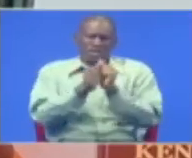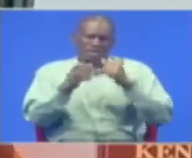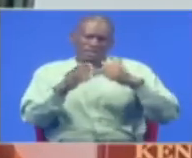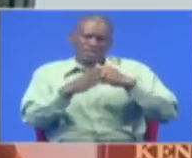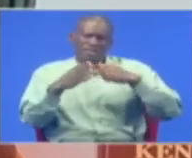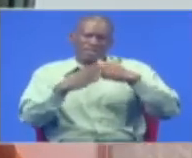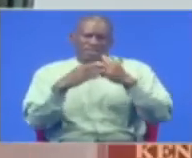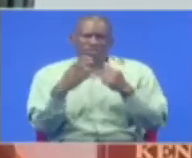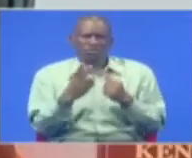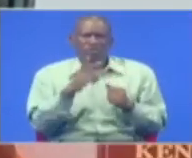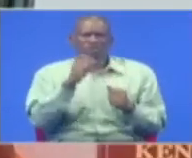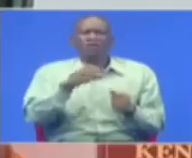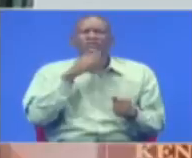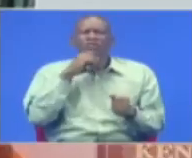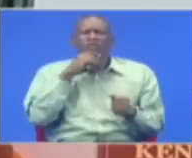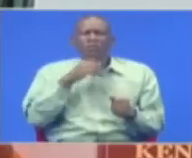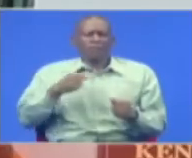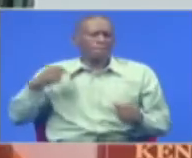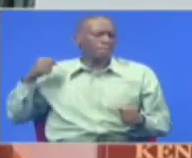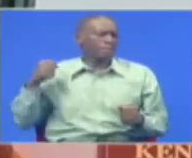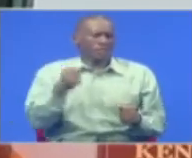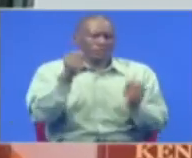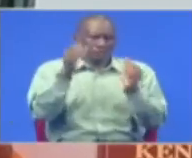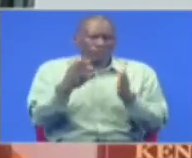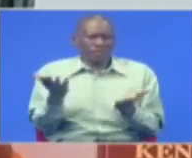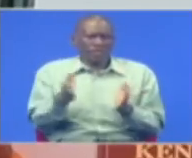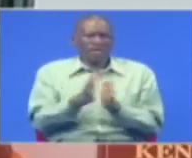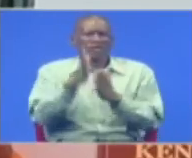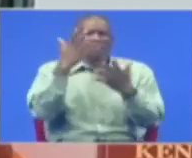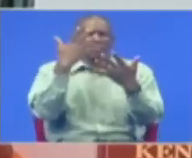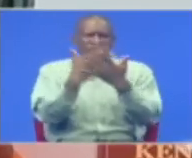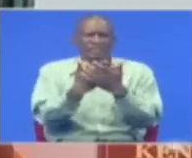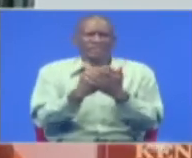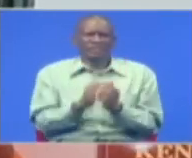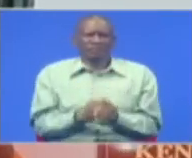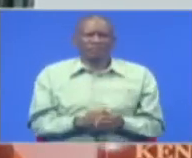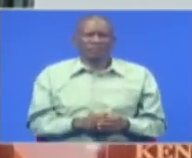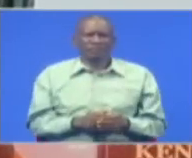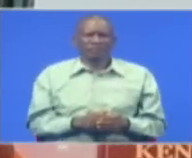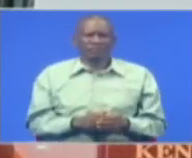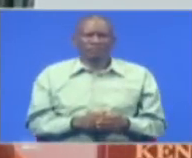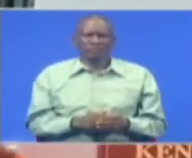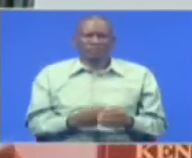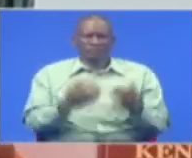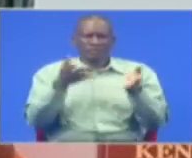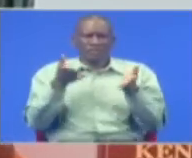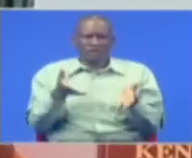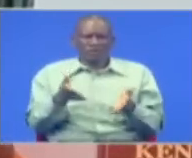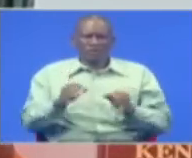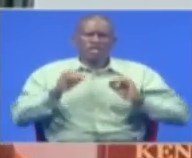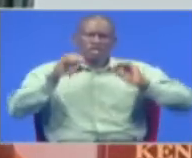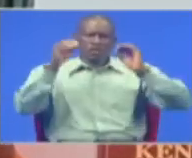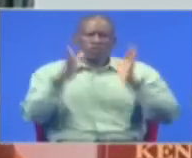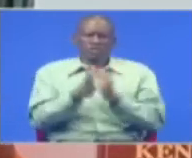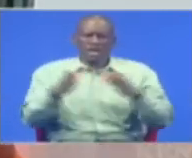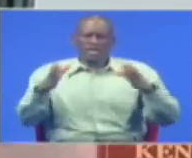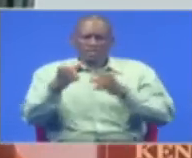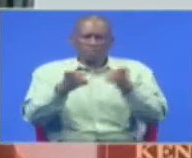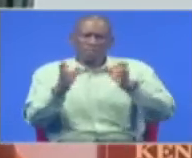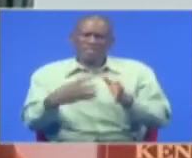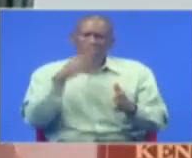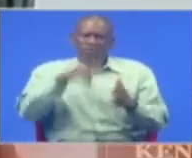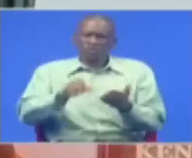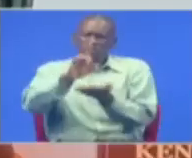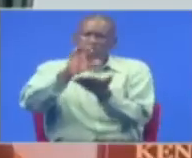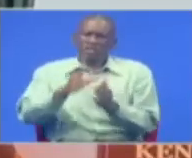1992. One of the boys punched somebody there and he was arrested. Now, the coach and team manager said, Daktari,